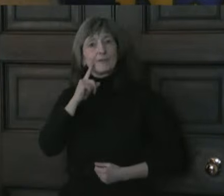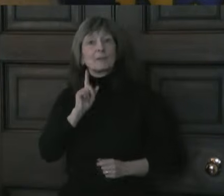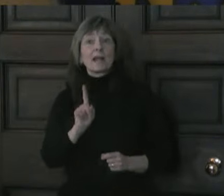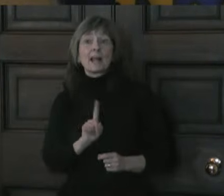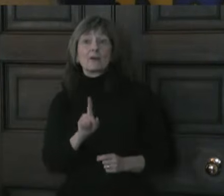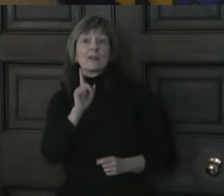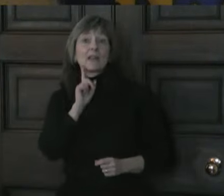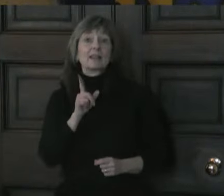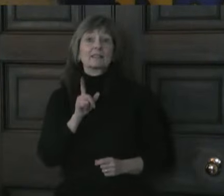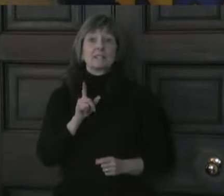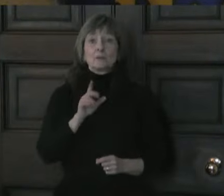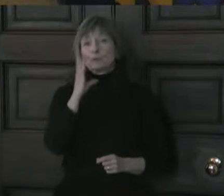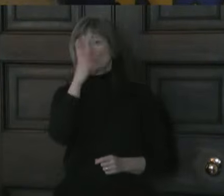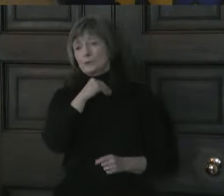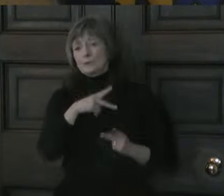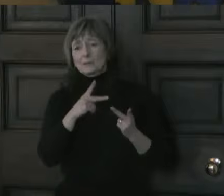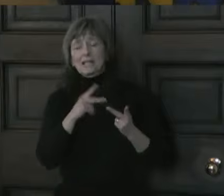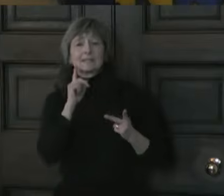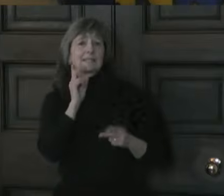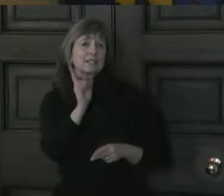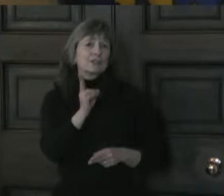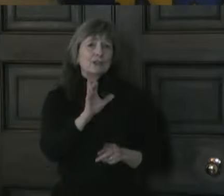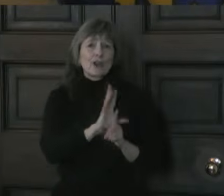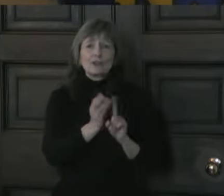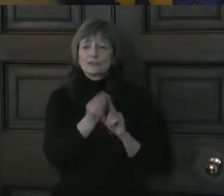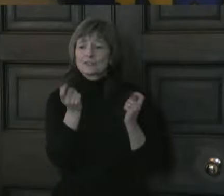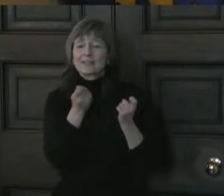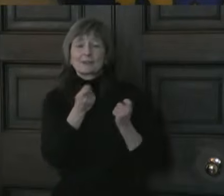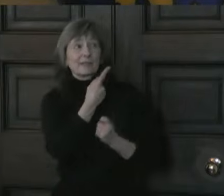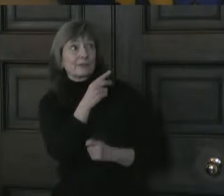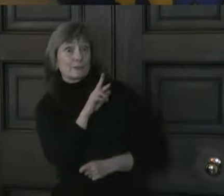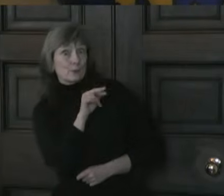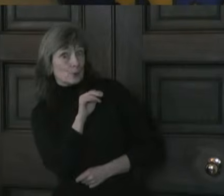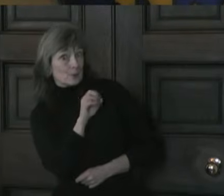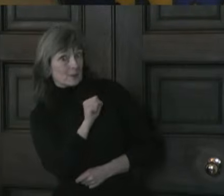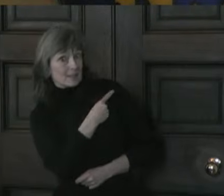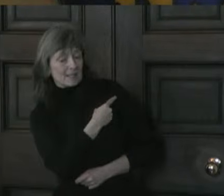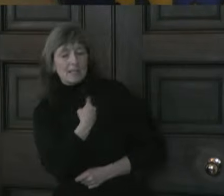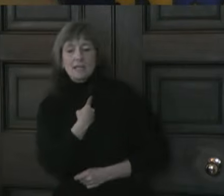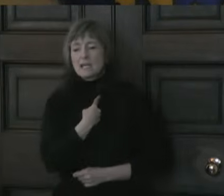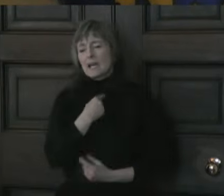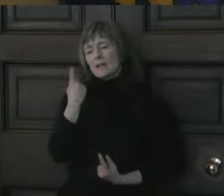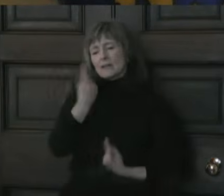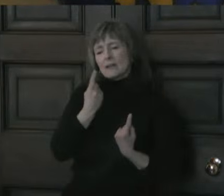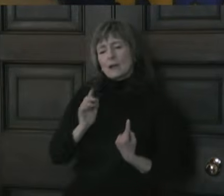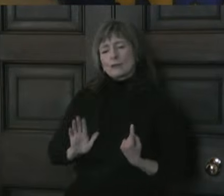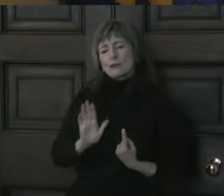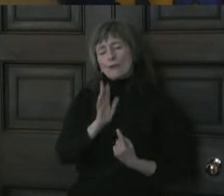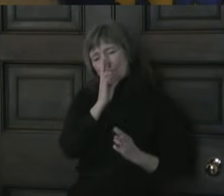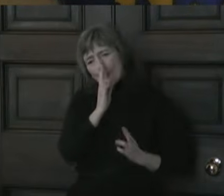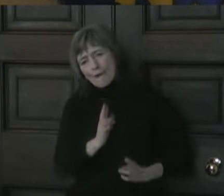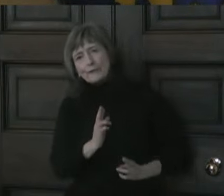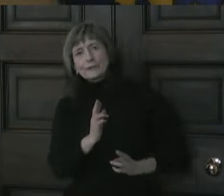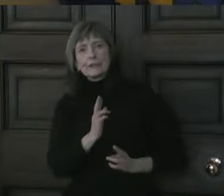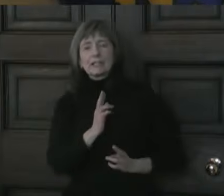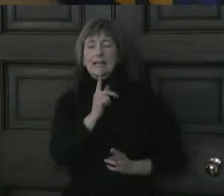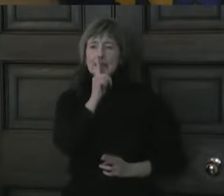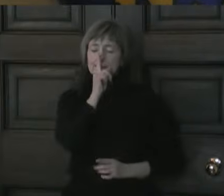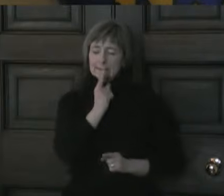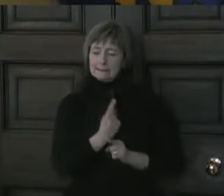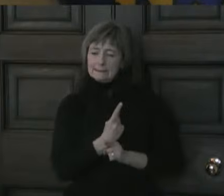place we call the rooms. Consider the honor and dignity that you have provided for families through